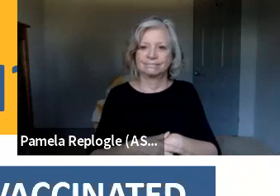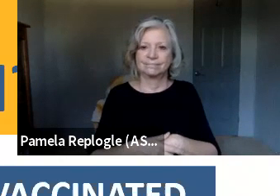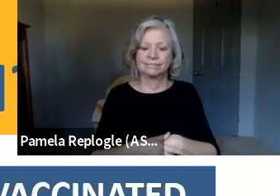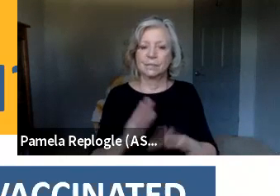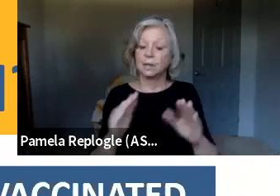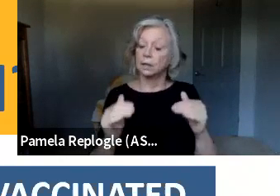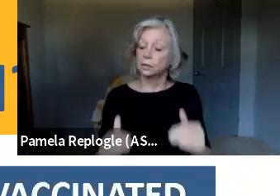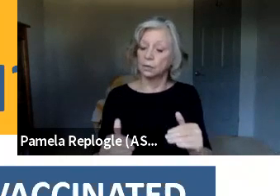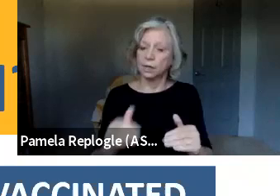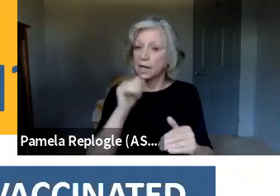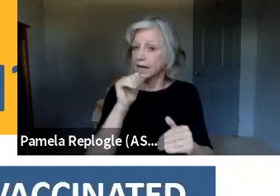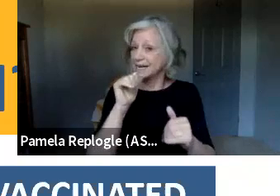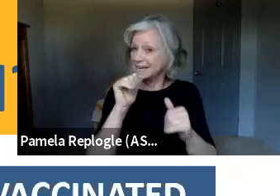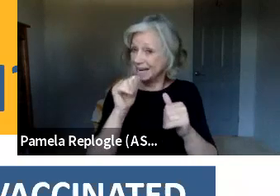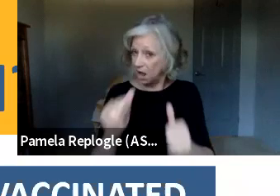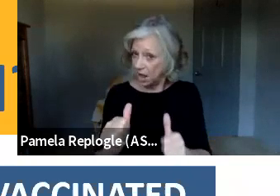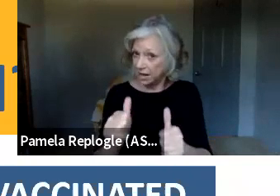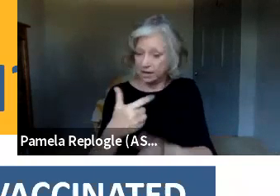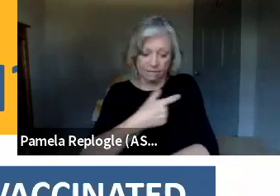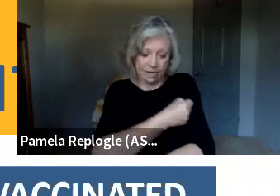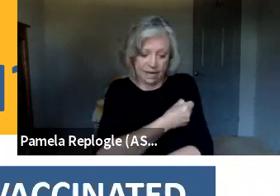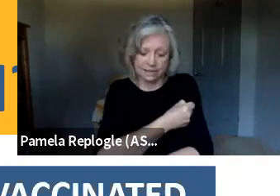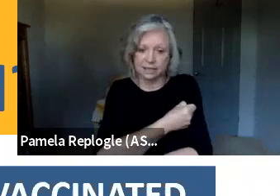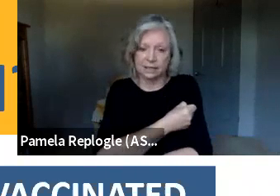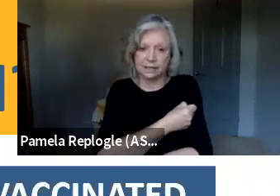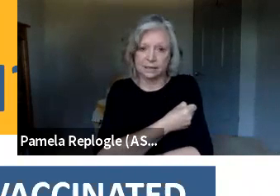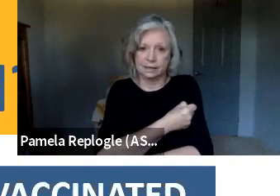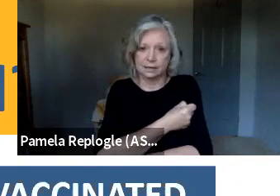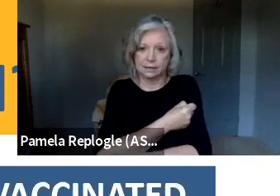If you're not fully vaccinated inside,